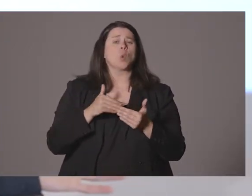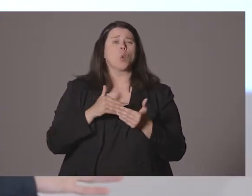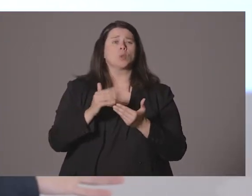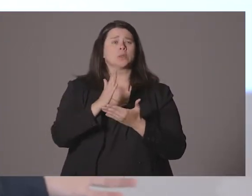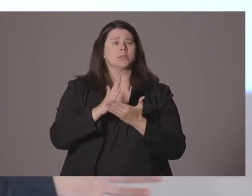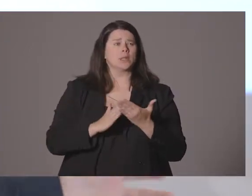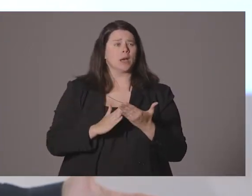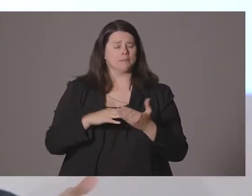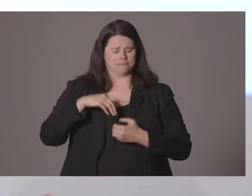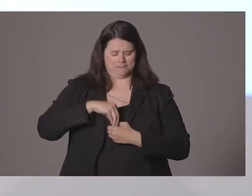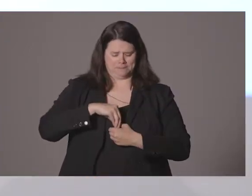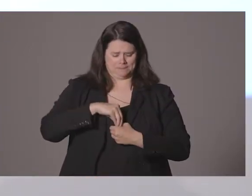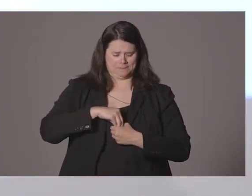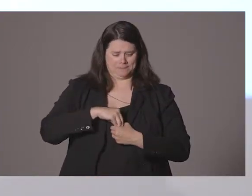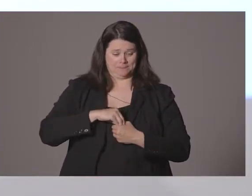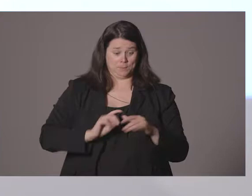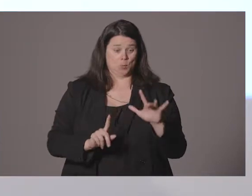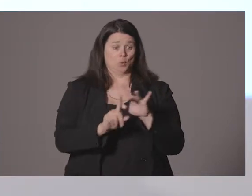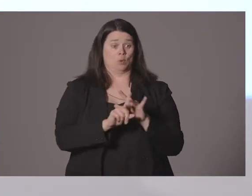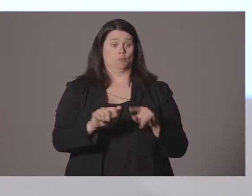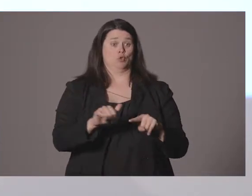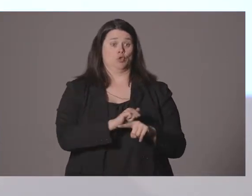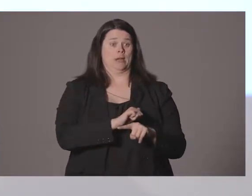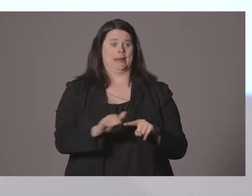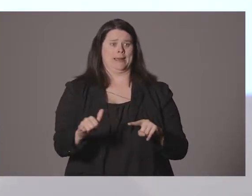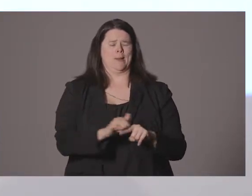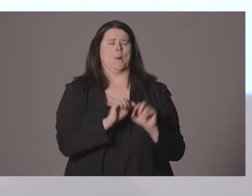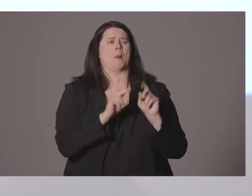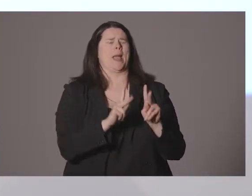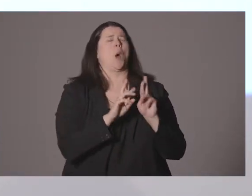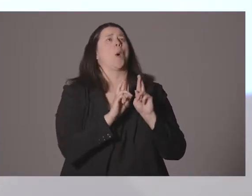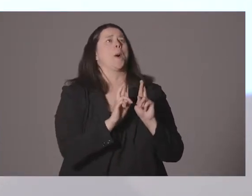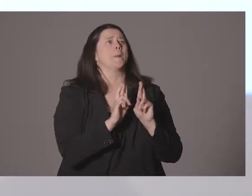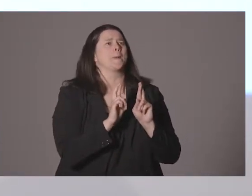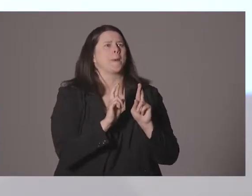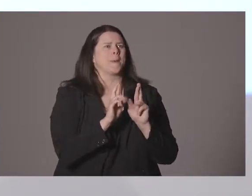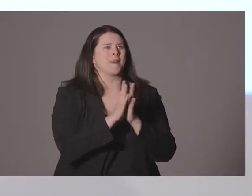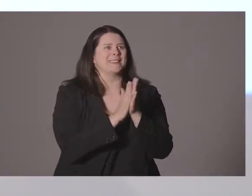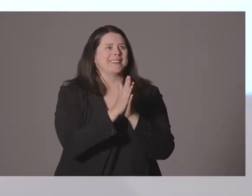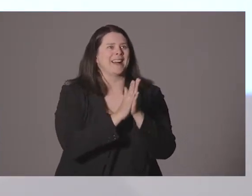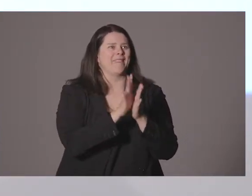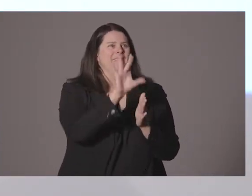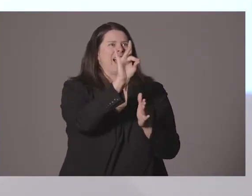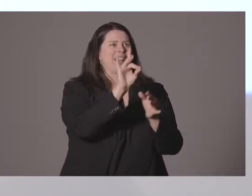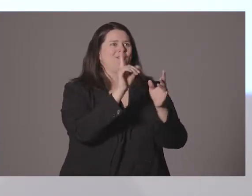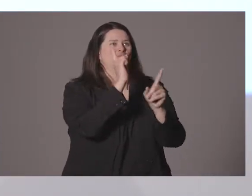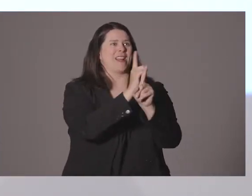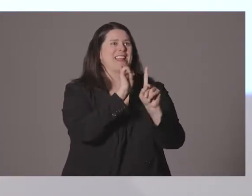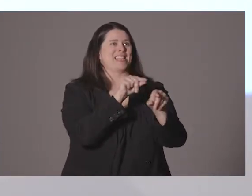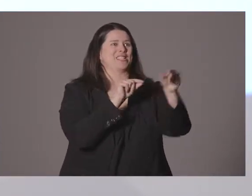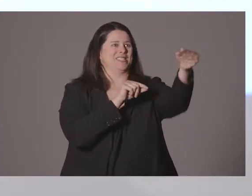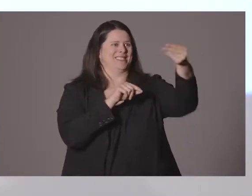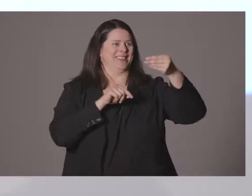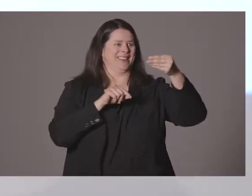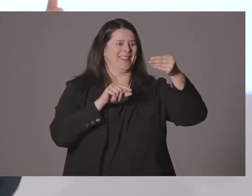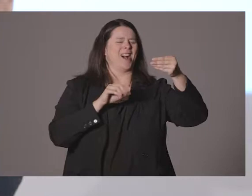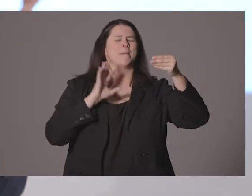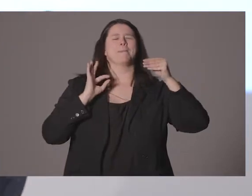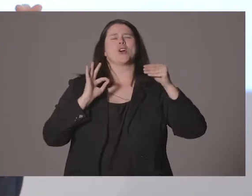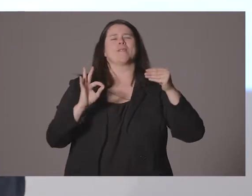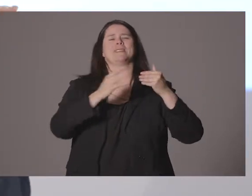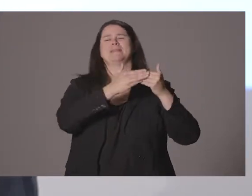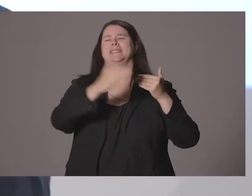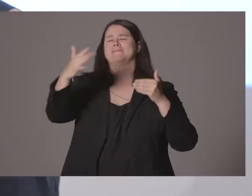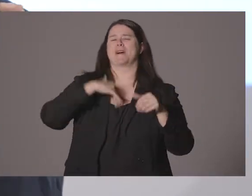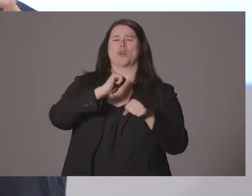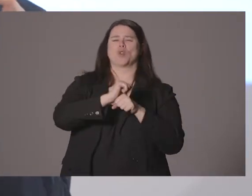different ways. But even though there's some part of us that can show up to a training going, okay, I